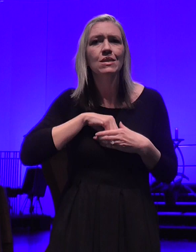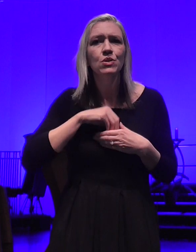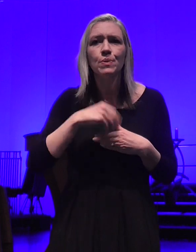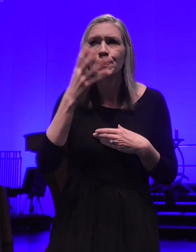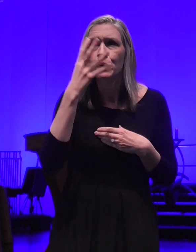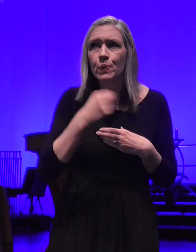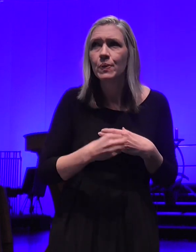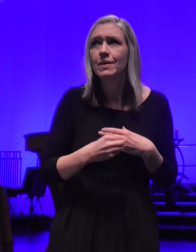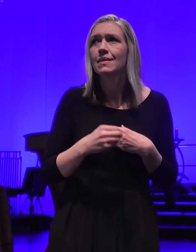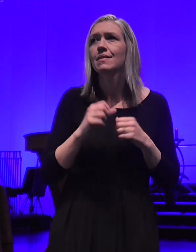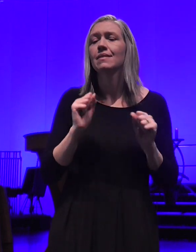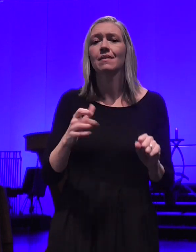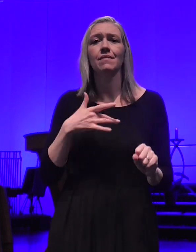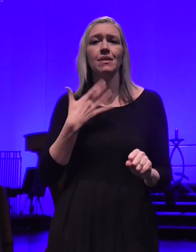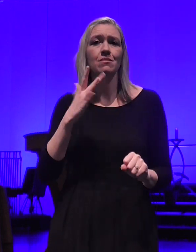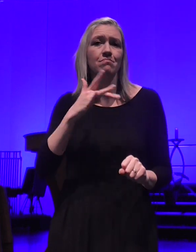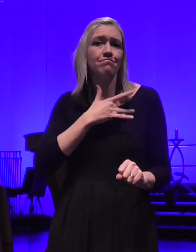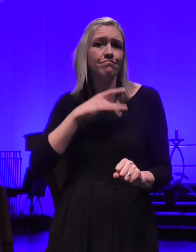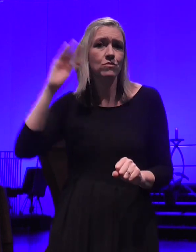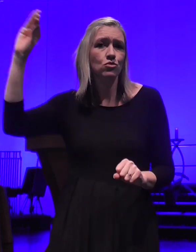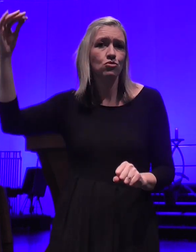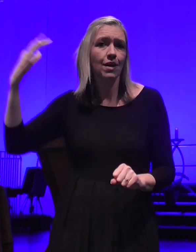touched by grace.